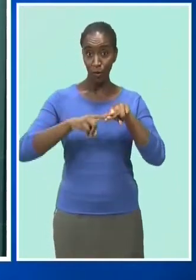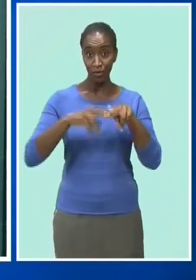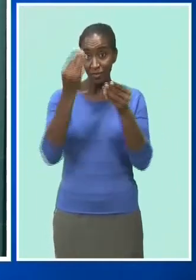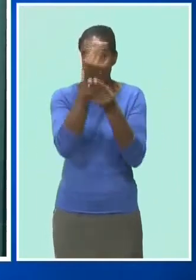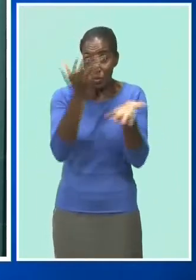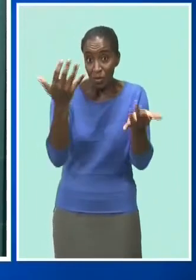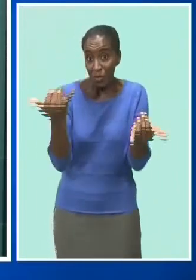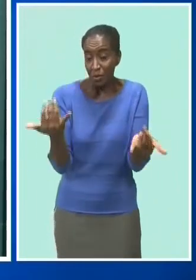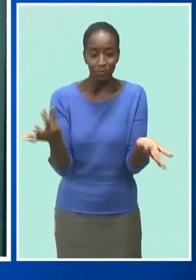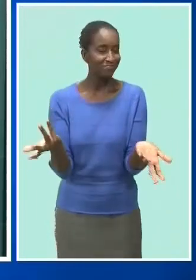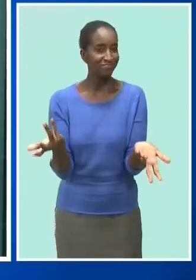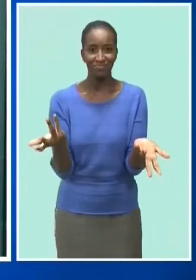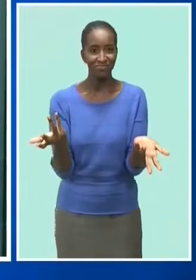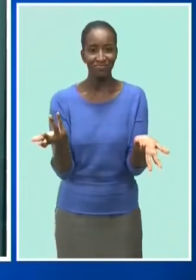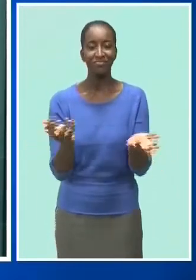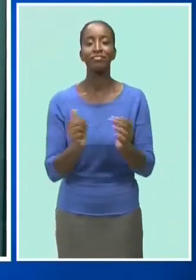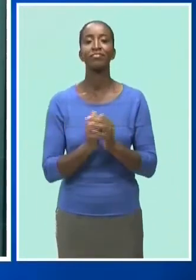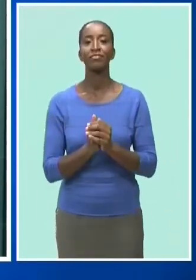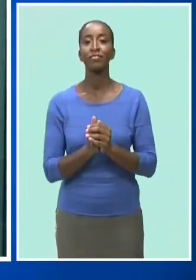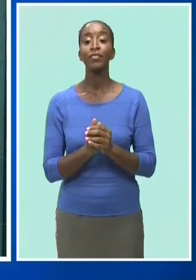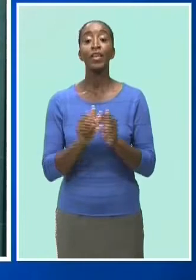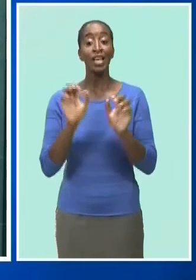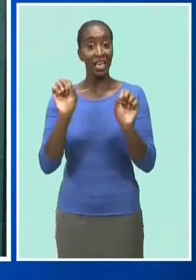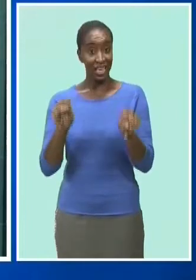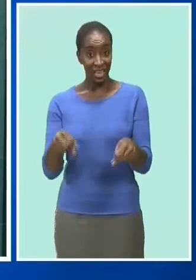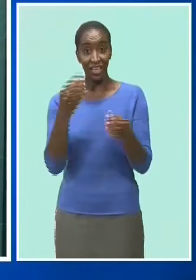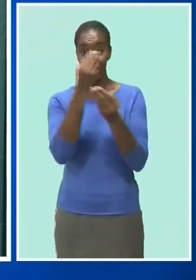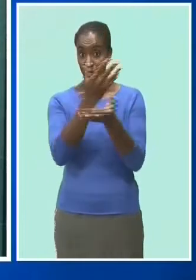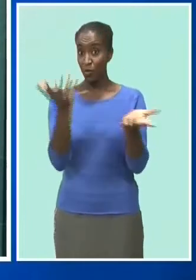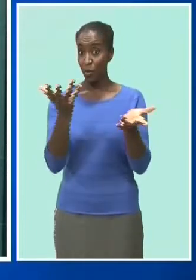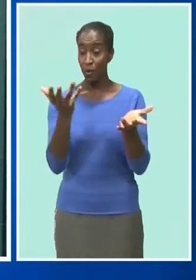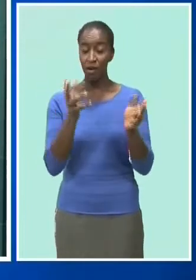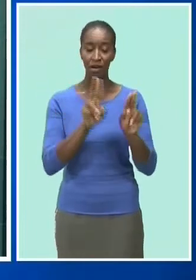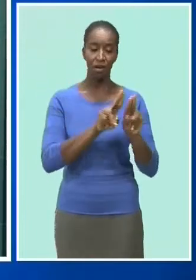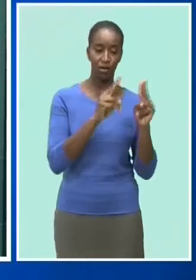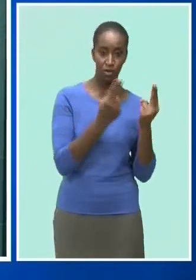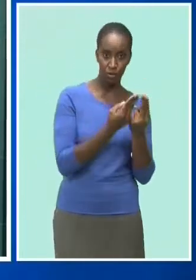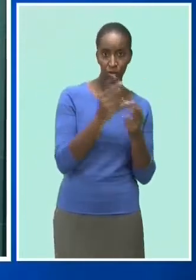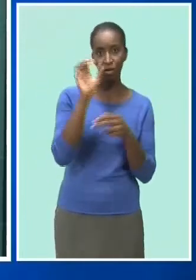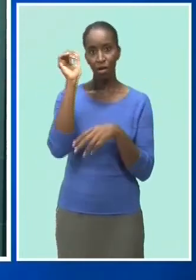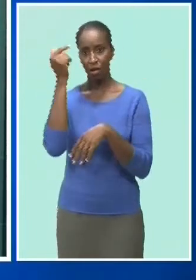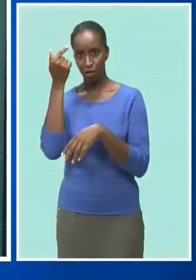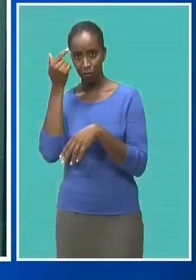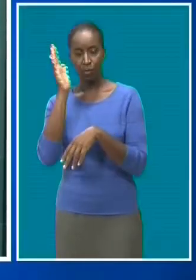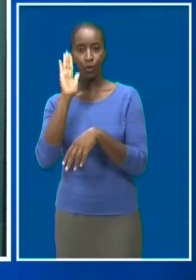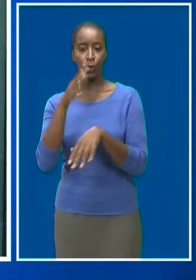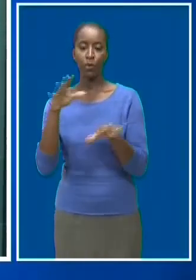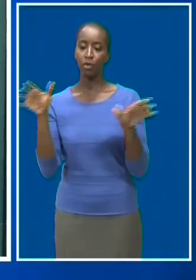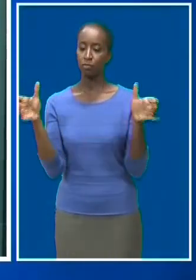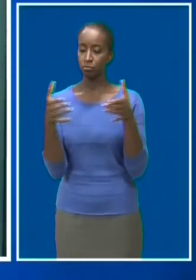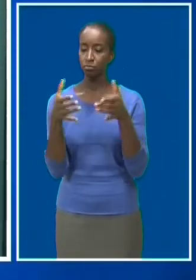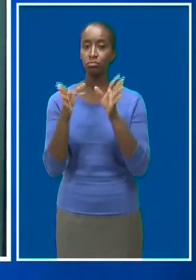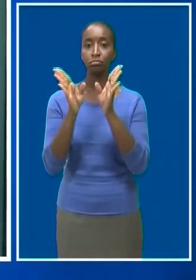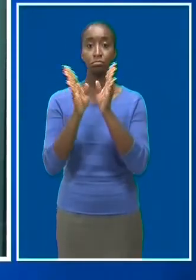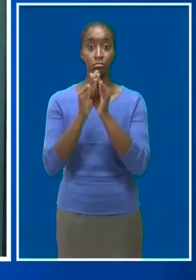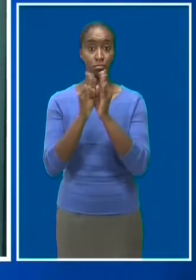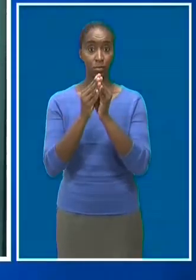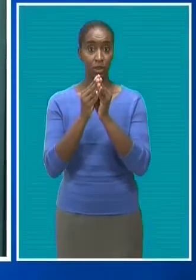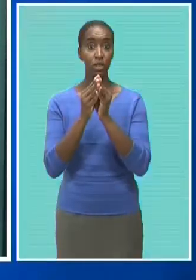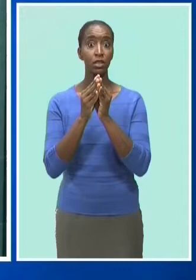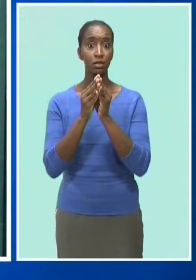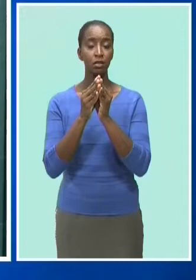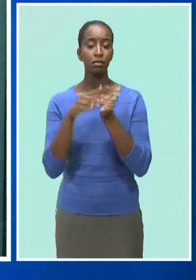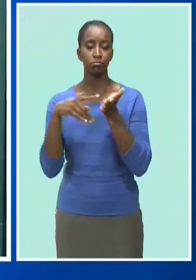What I can say to you is that the union and the government, they would have to meet, and there's going to be